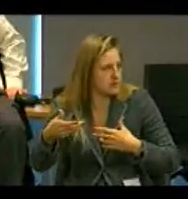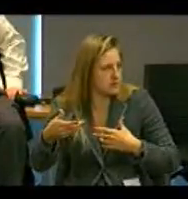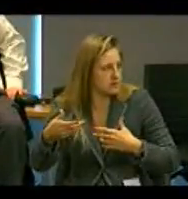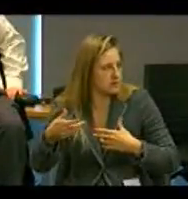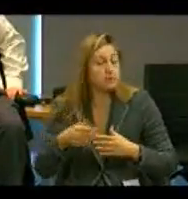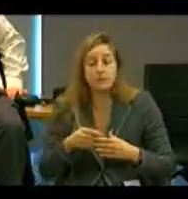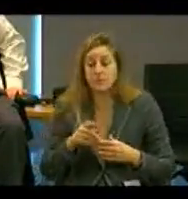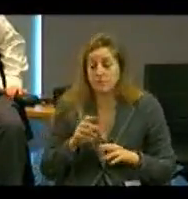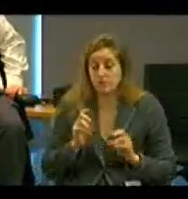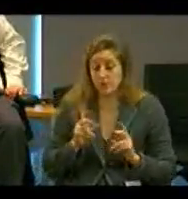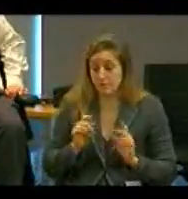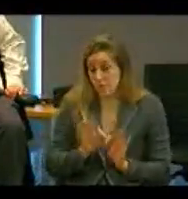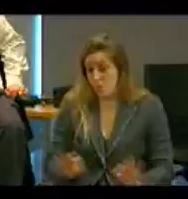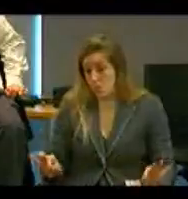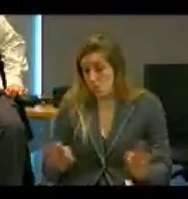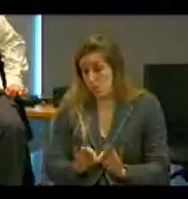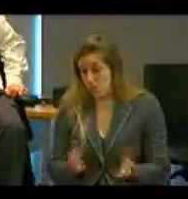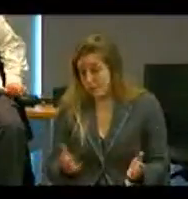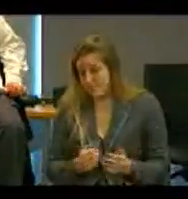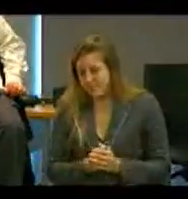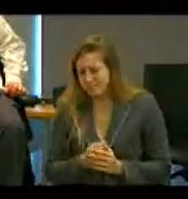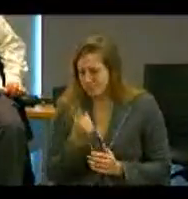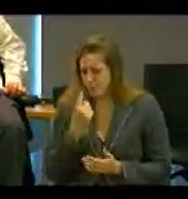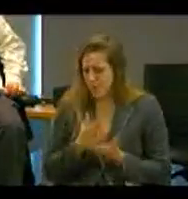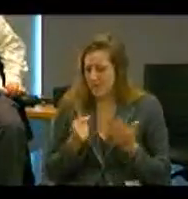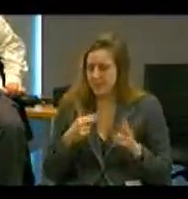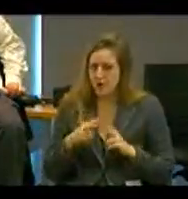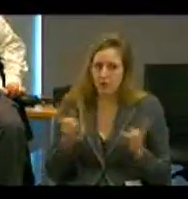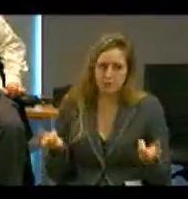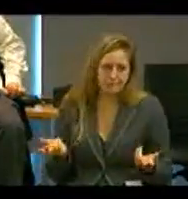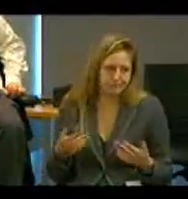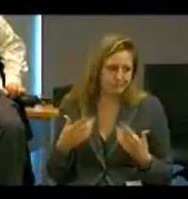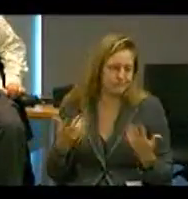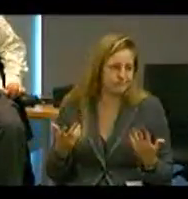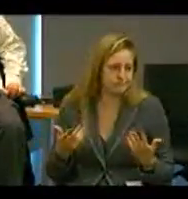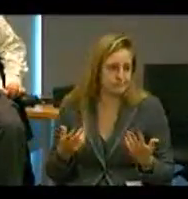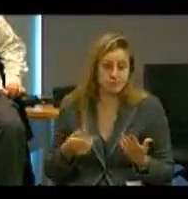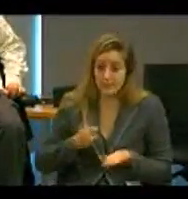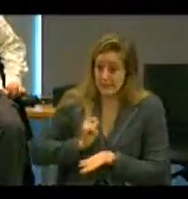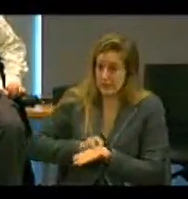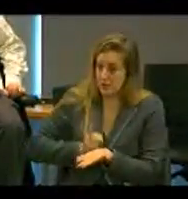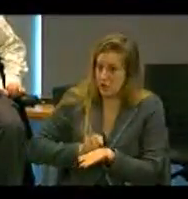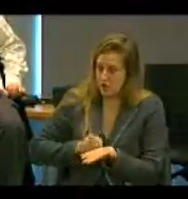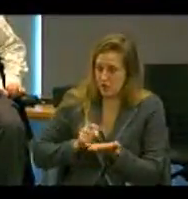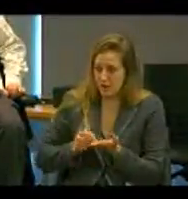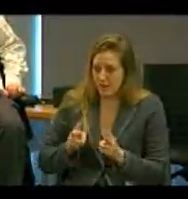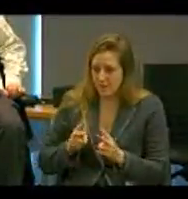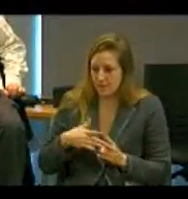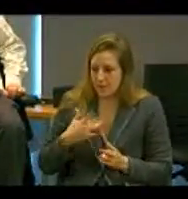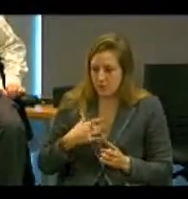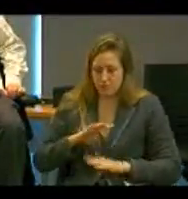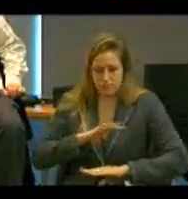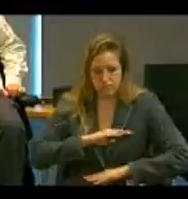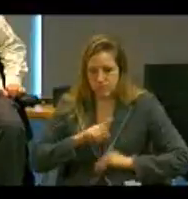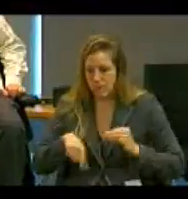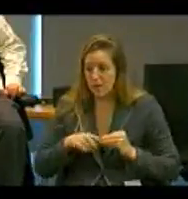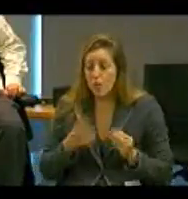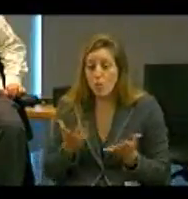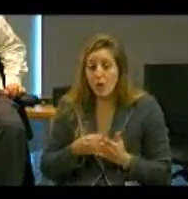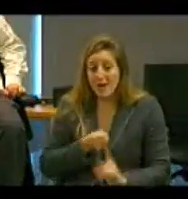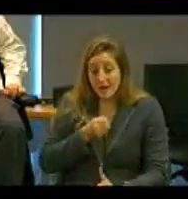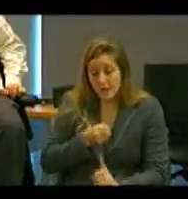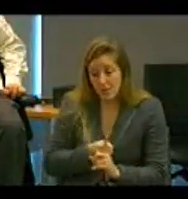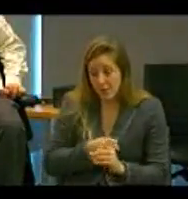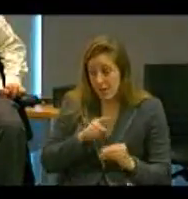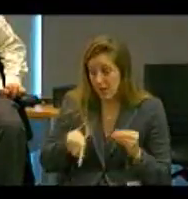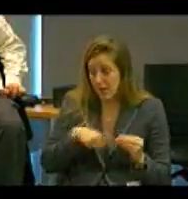So one of the things that I'm glad this discussion is framed in terms of what is the impact on achievement